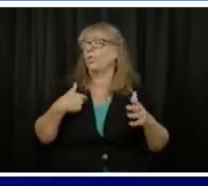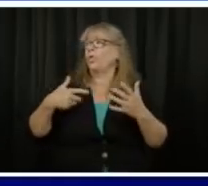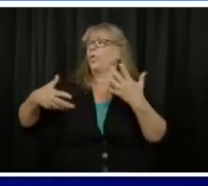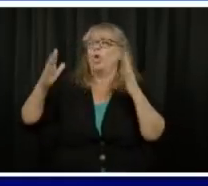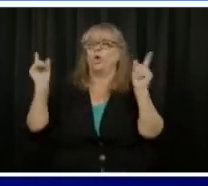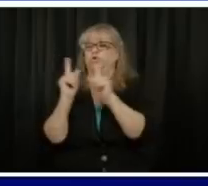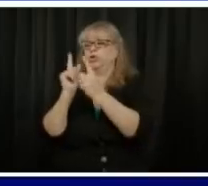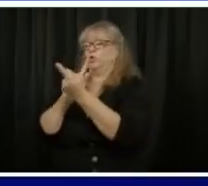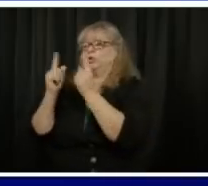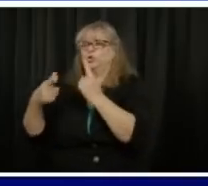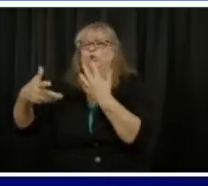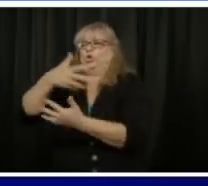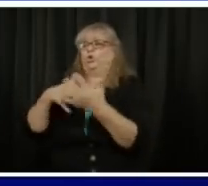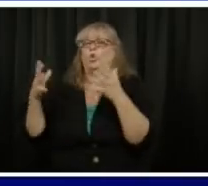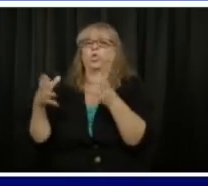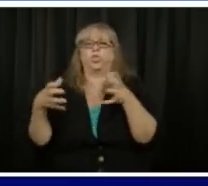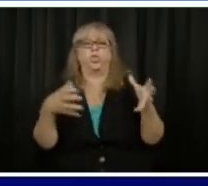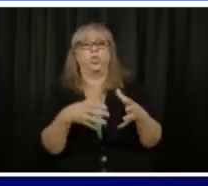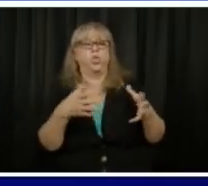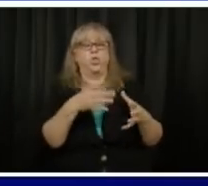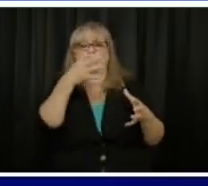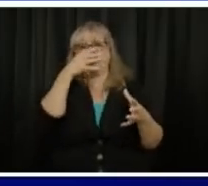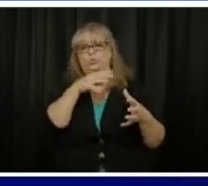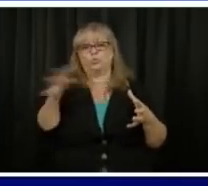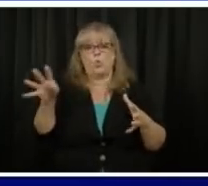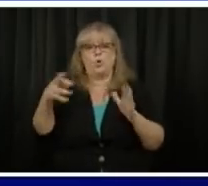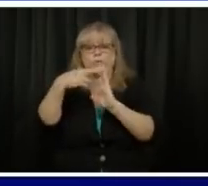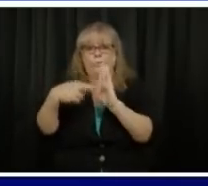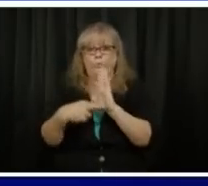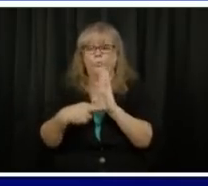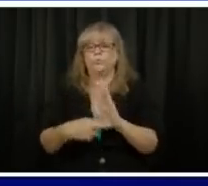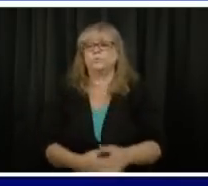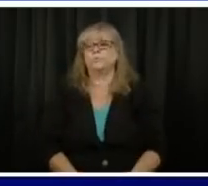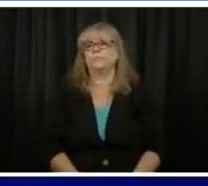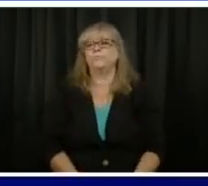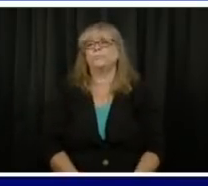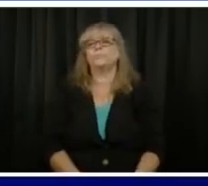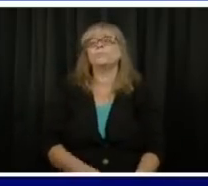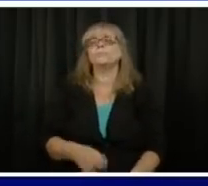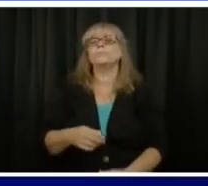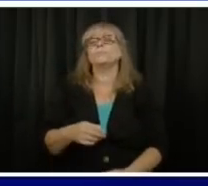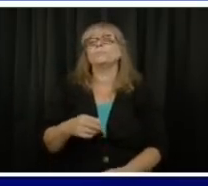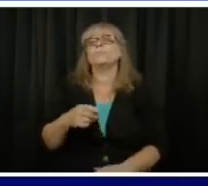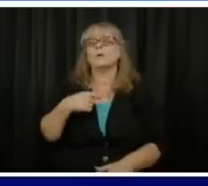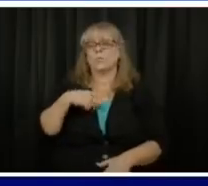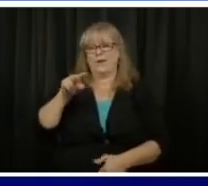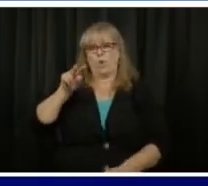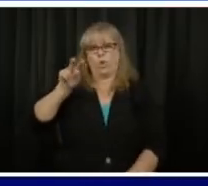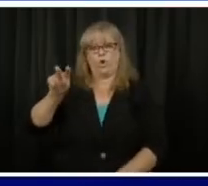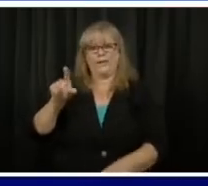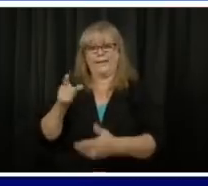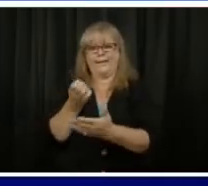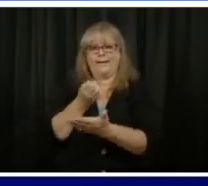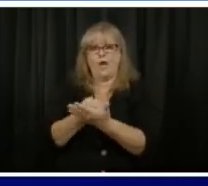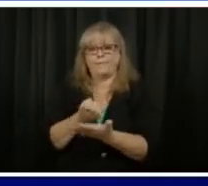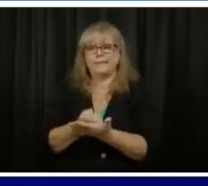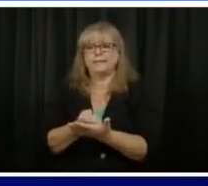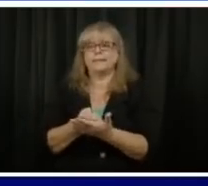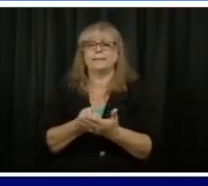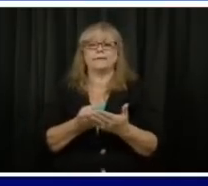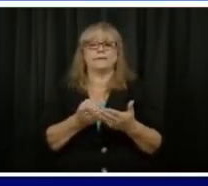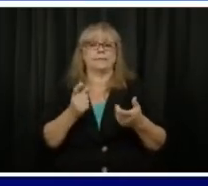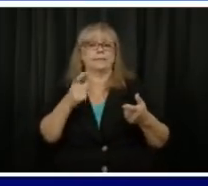make decisions based on how we can move forward with our economic reopening, how we can move forward with protecting public health, how we can partner with our public health departments at the